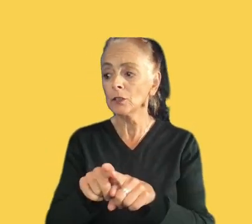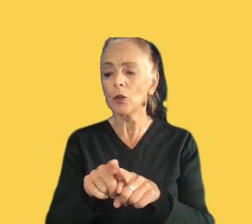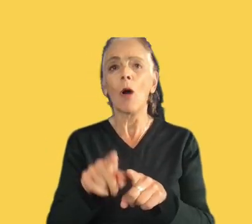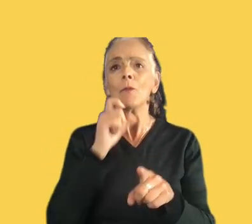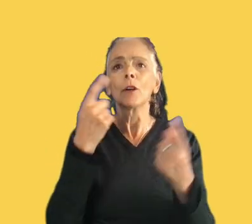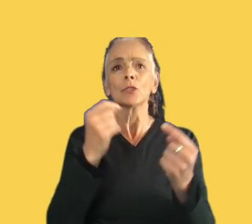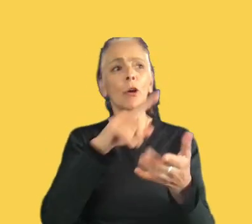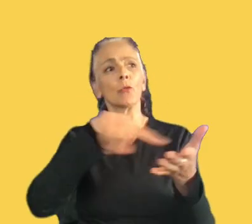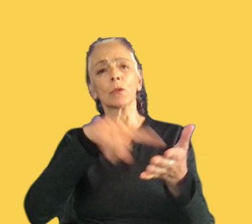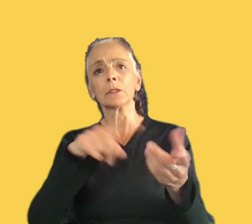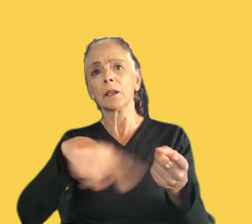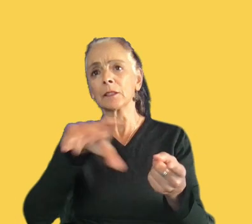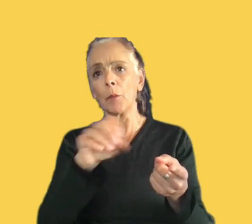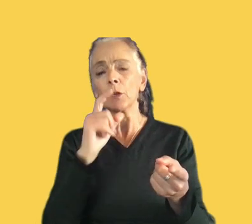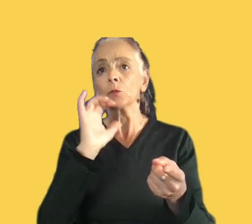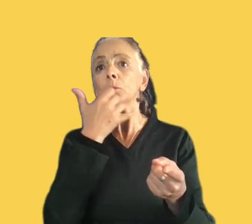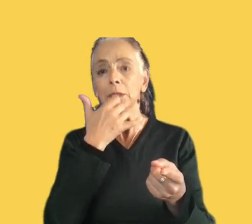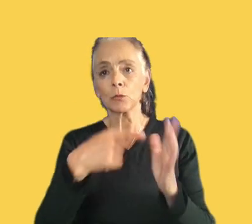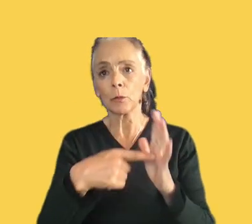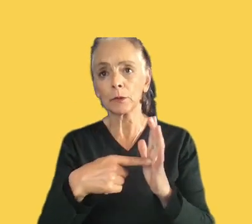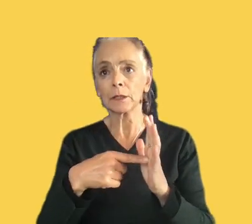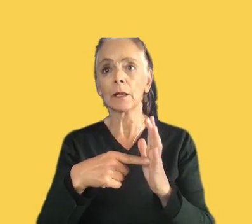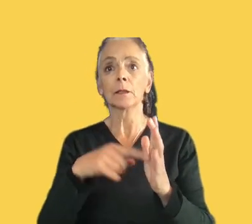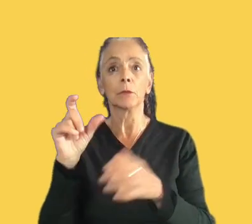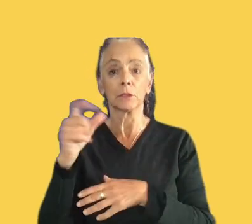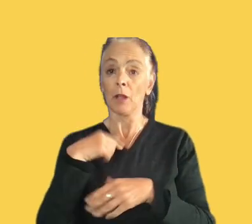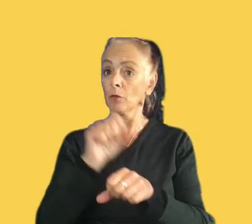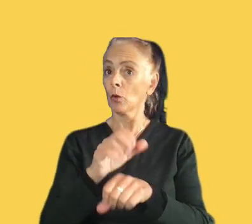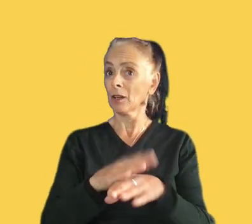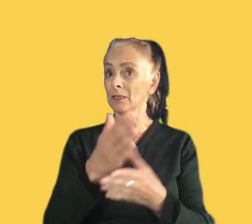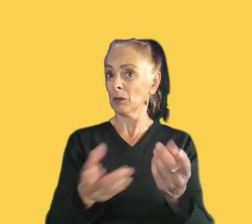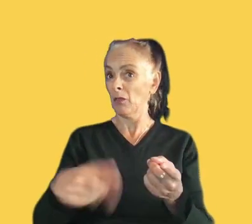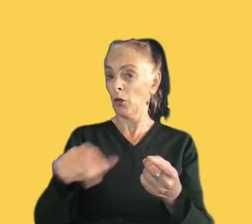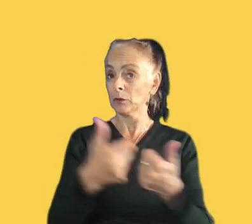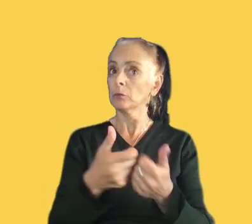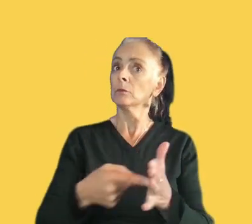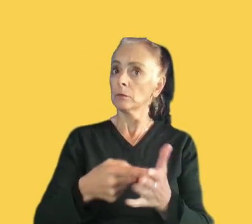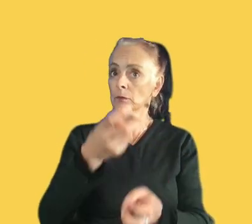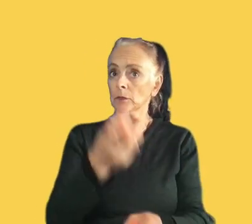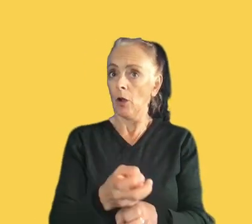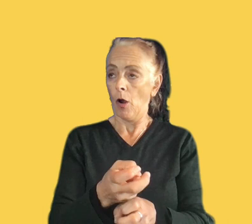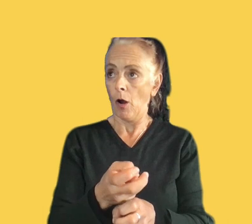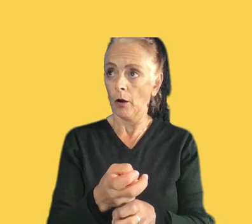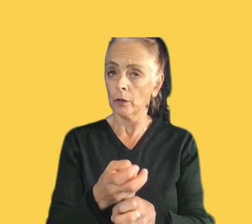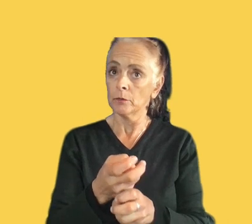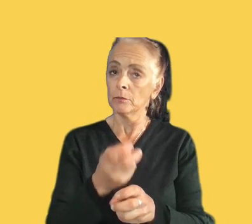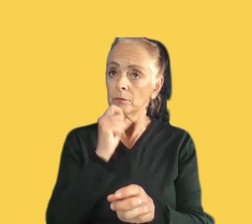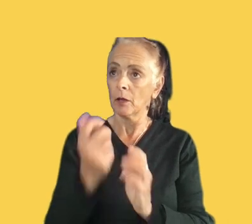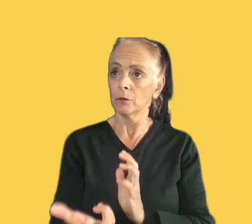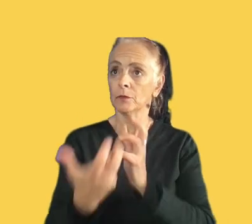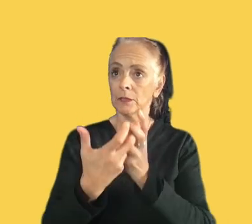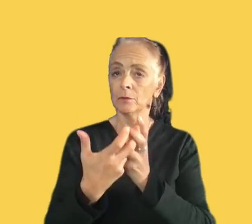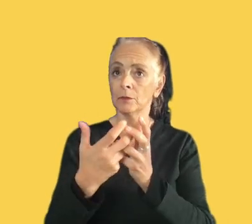Muslims. I've worked on games that misrepresented Muslims myself. Sometimes it's very hard not to conform at a workplace.